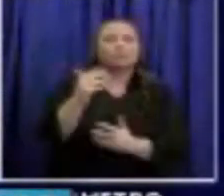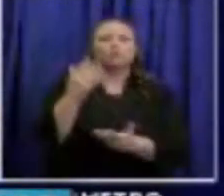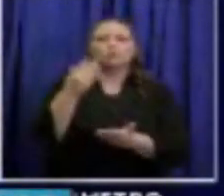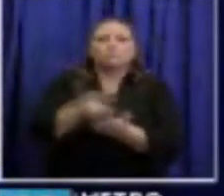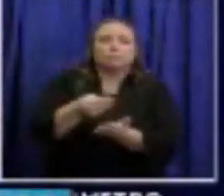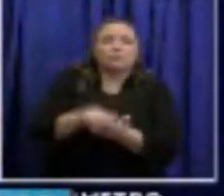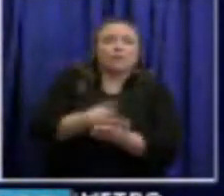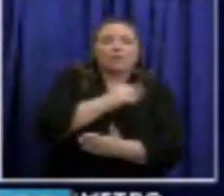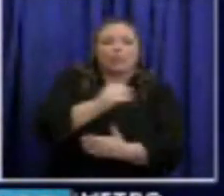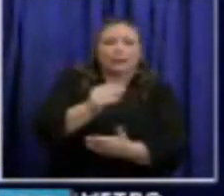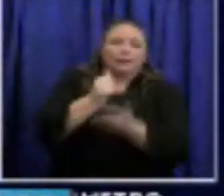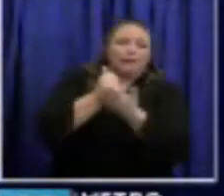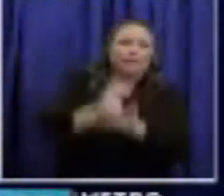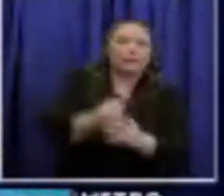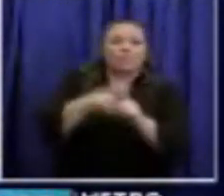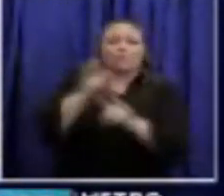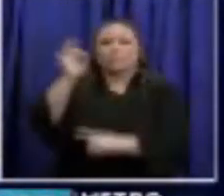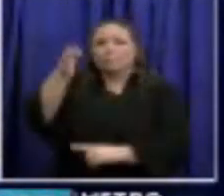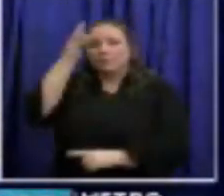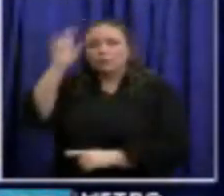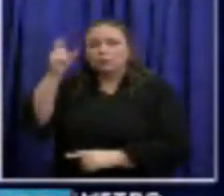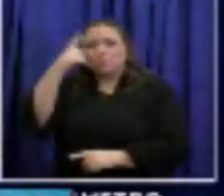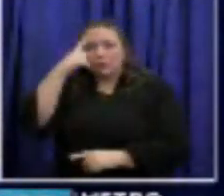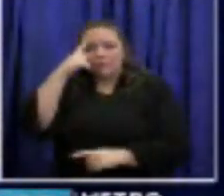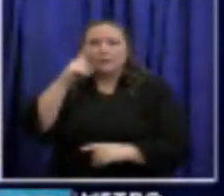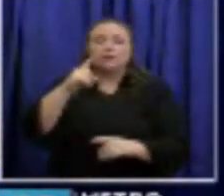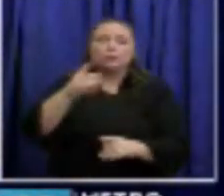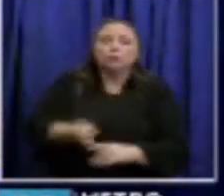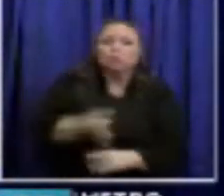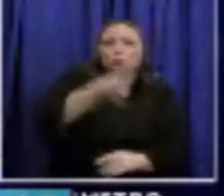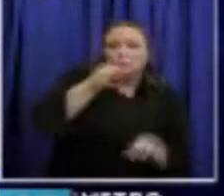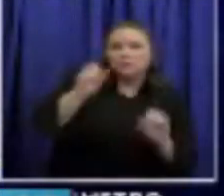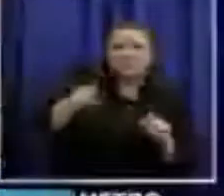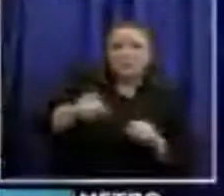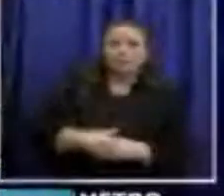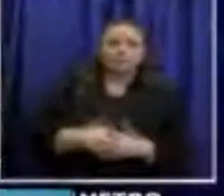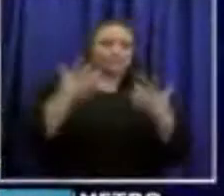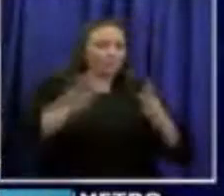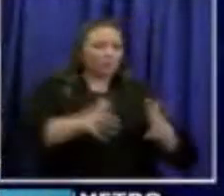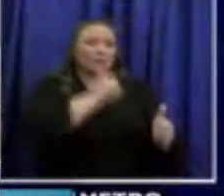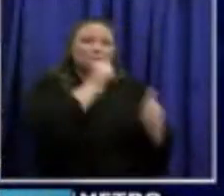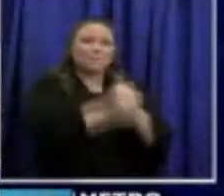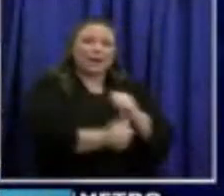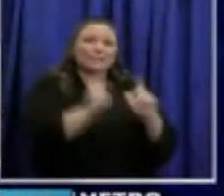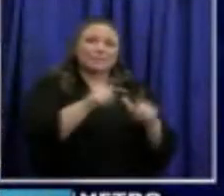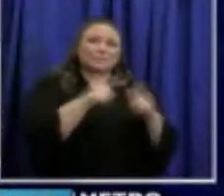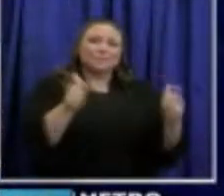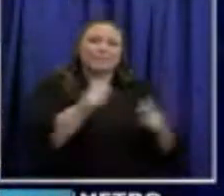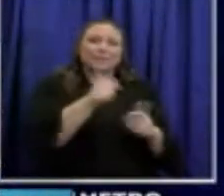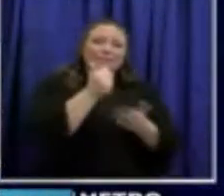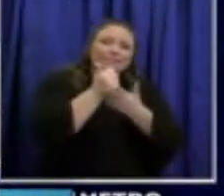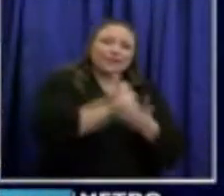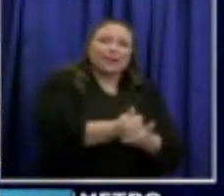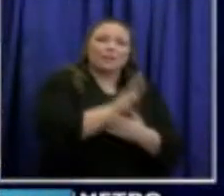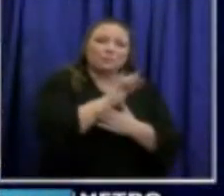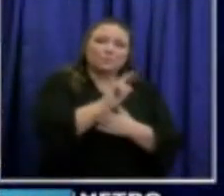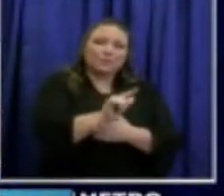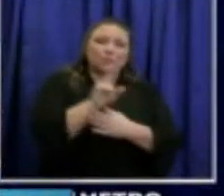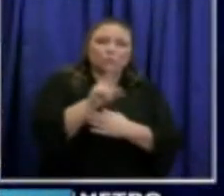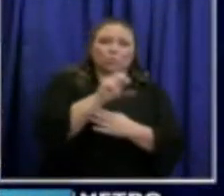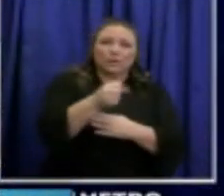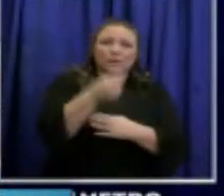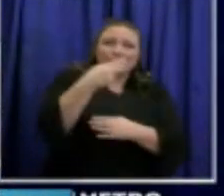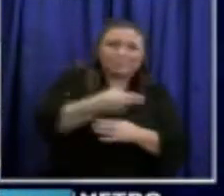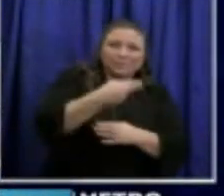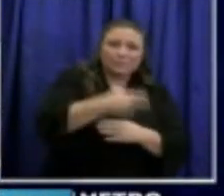from the federal government, and to do that as soon as possible. We already passed the largest aid relief bill in U.S. history, and that